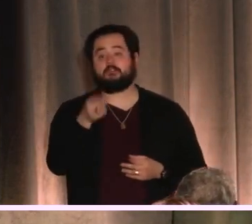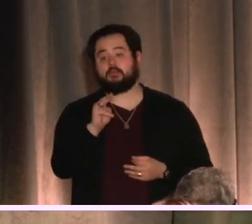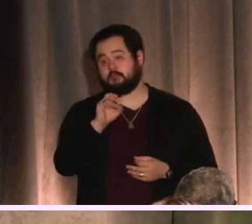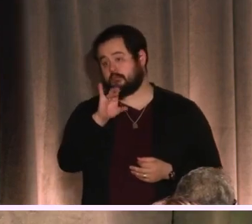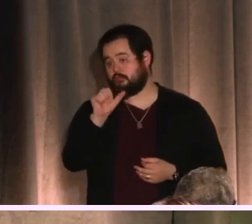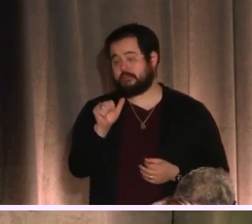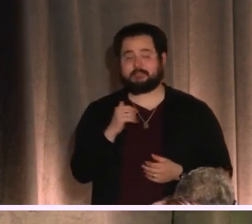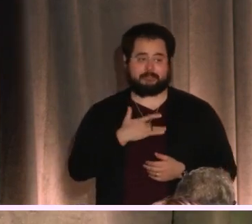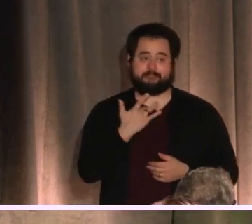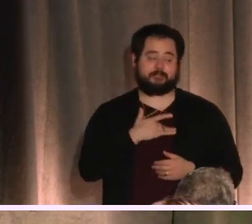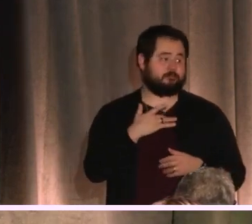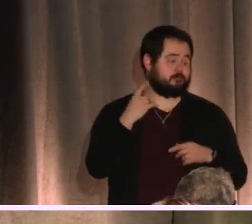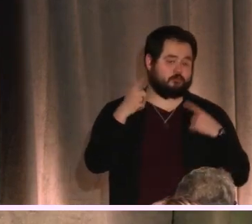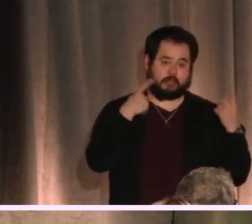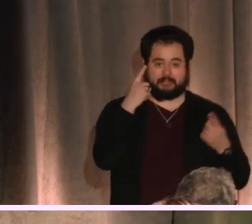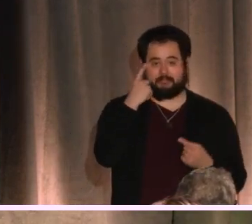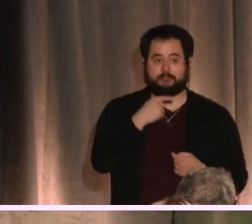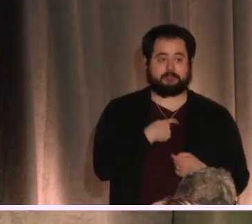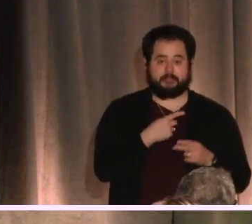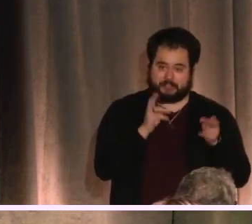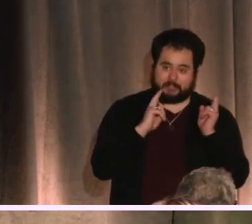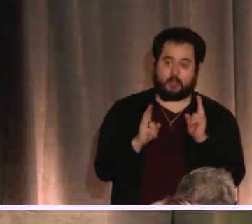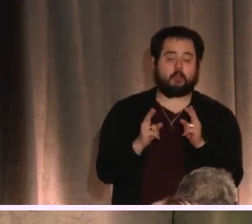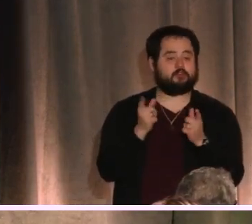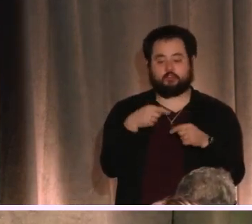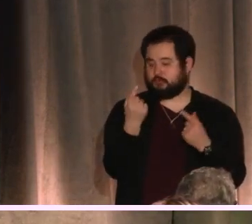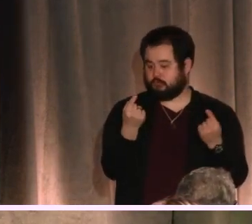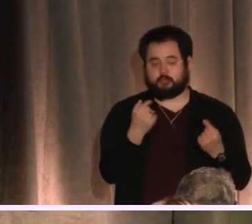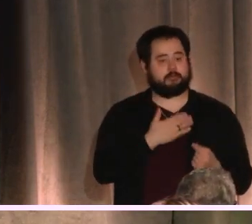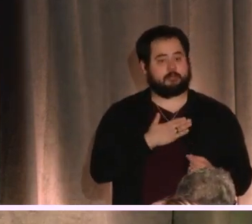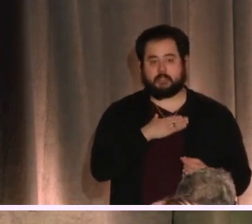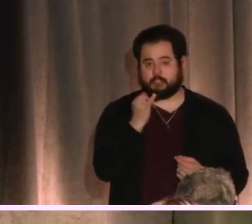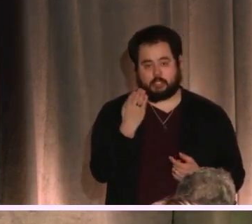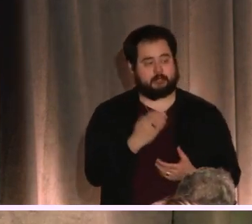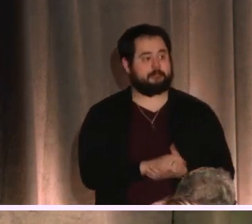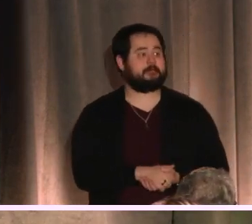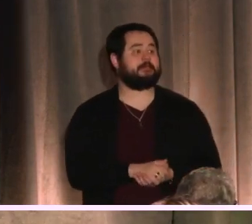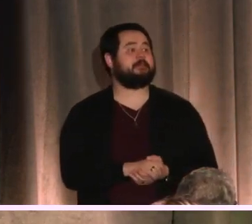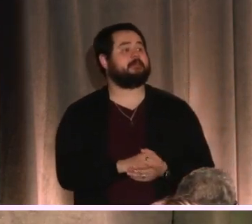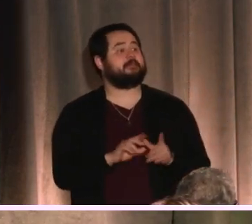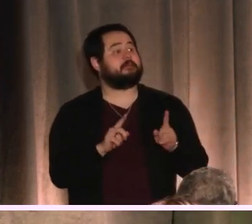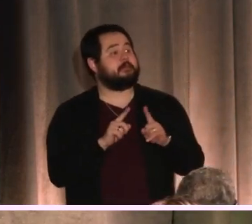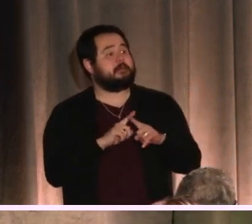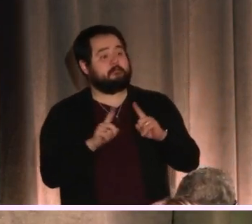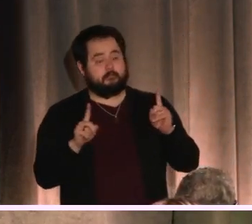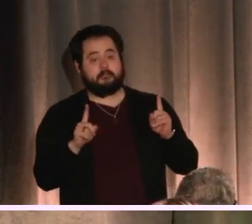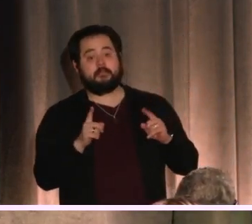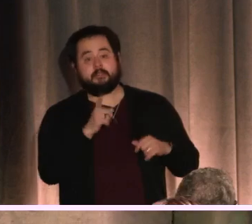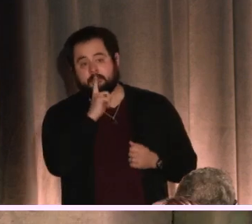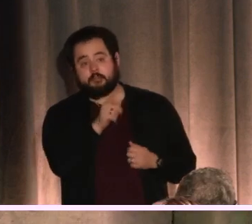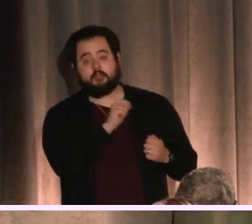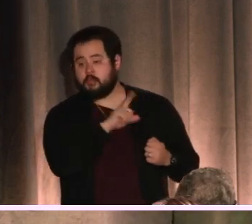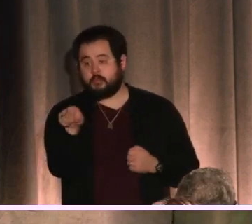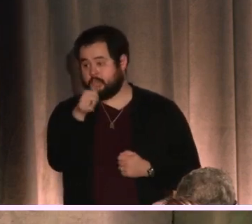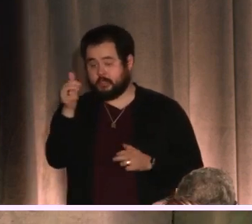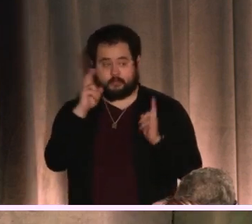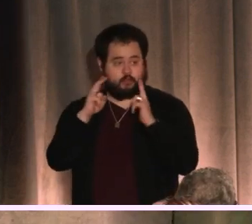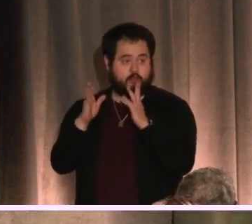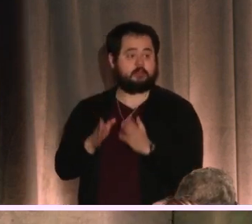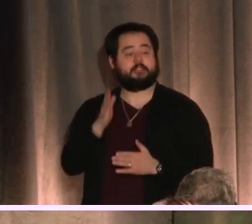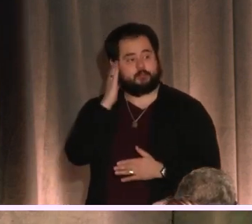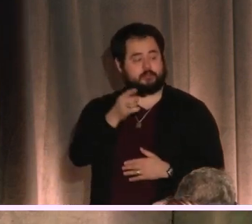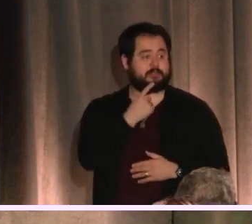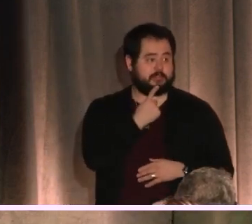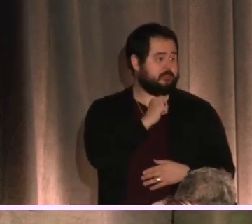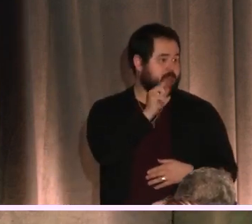feels crazy to me to be honored just for doing my job. But as I'm sure all of the other honorees will attest, it's not